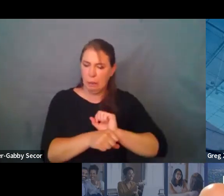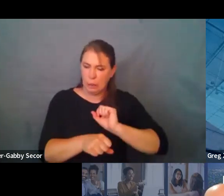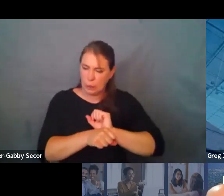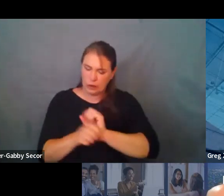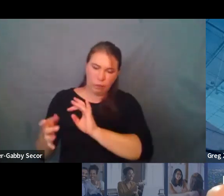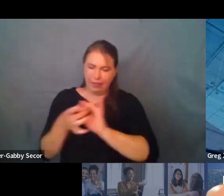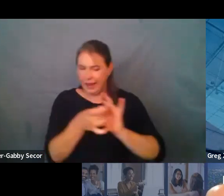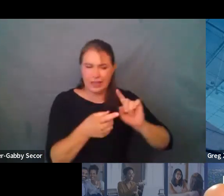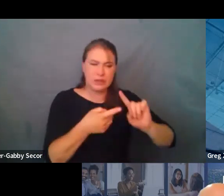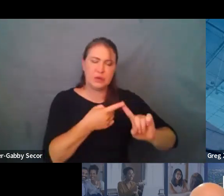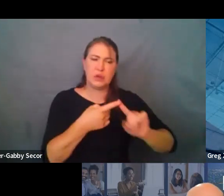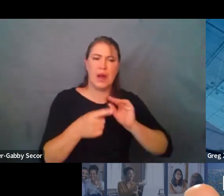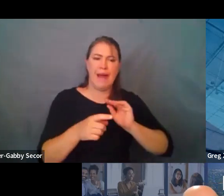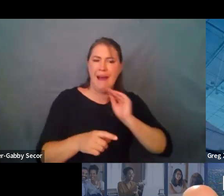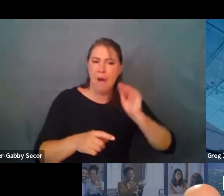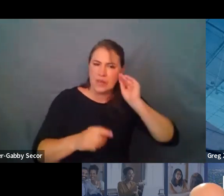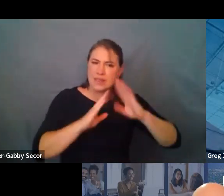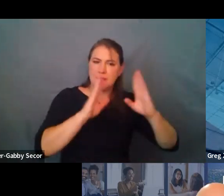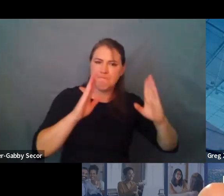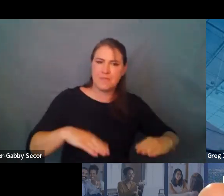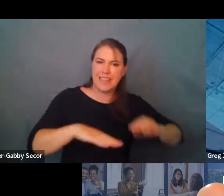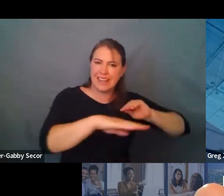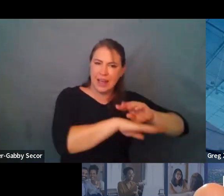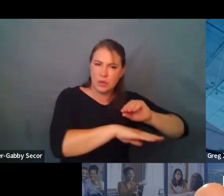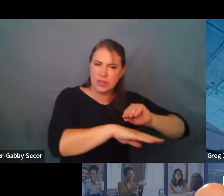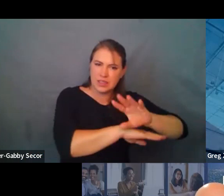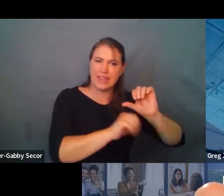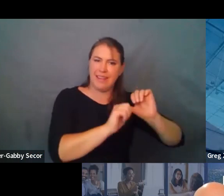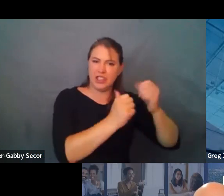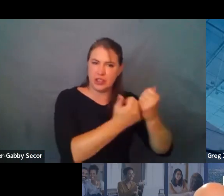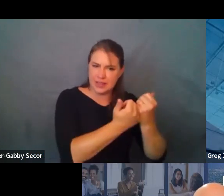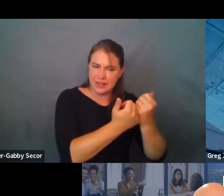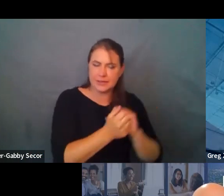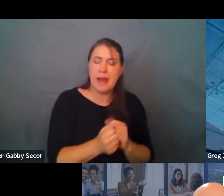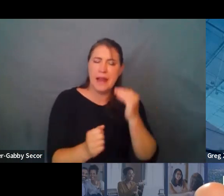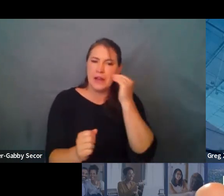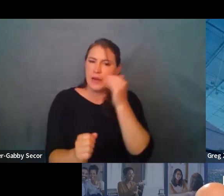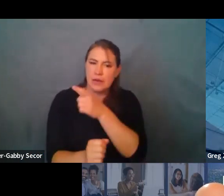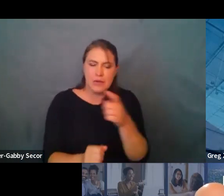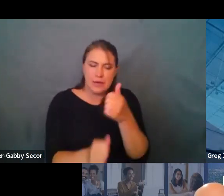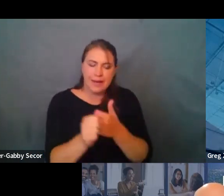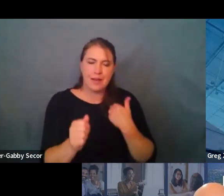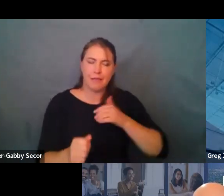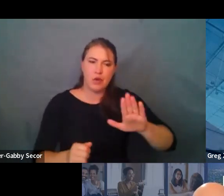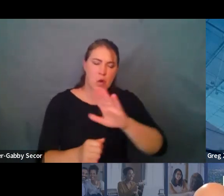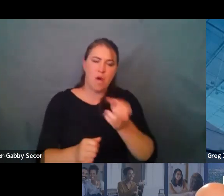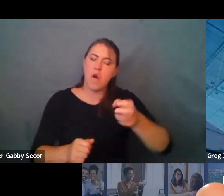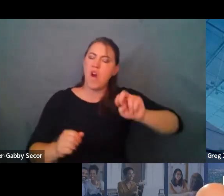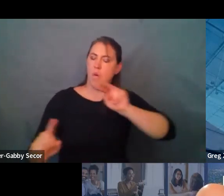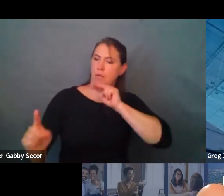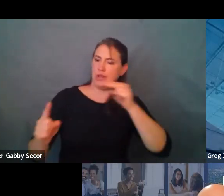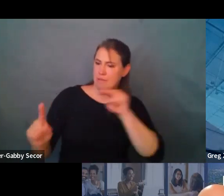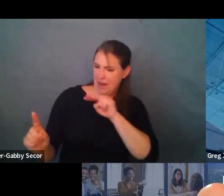the country do. While you approach it from subtle and unique differences, each of your organizations has been